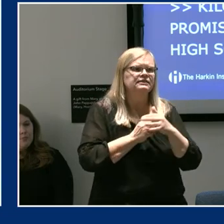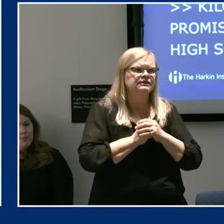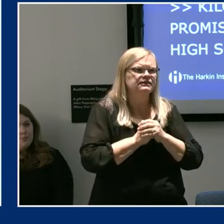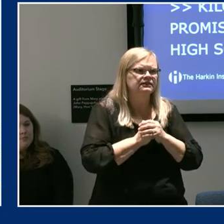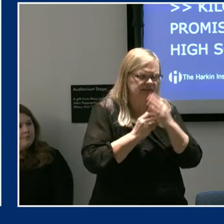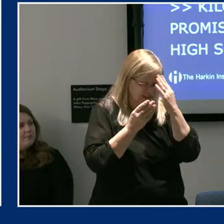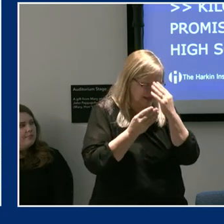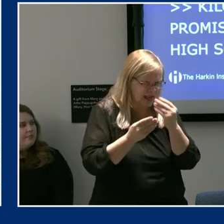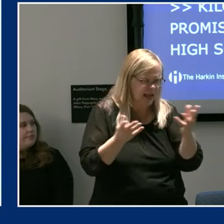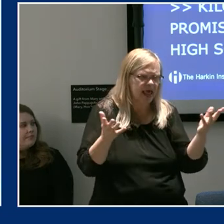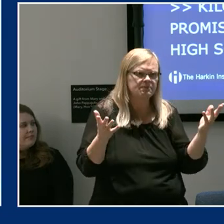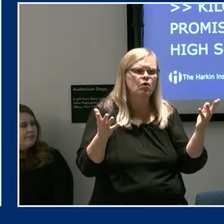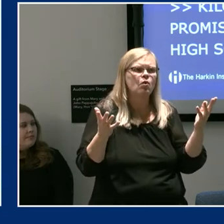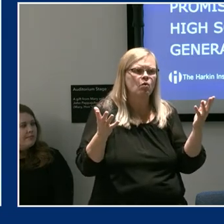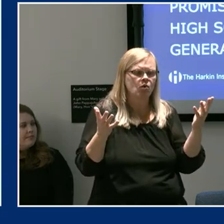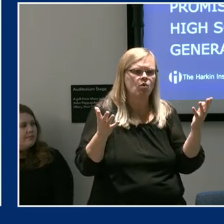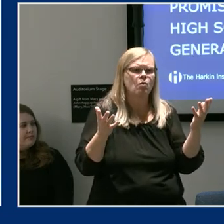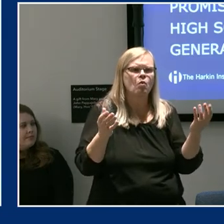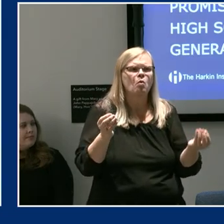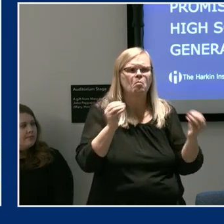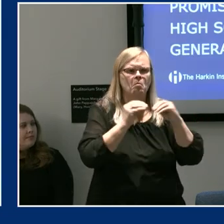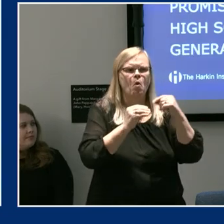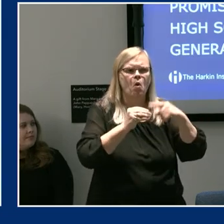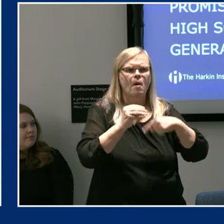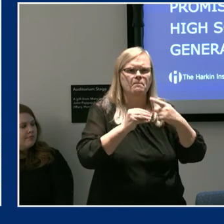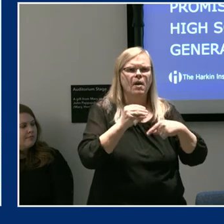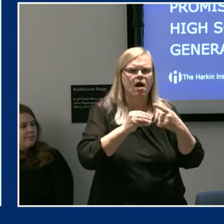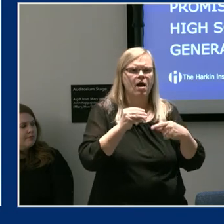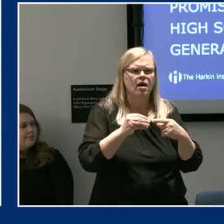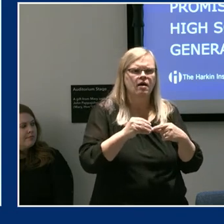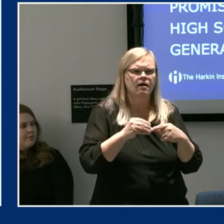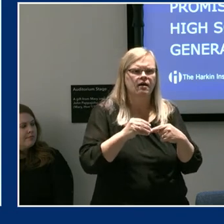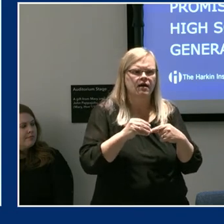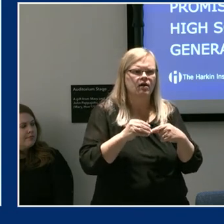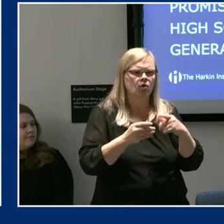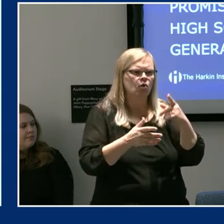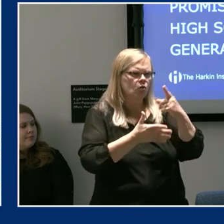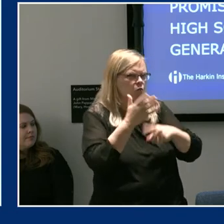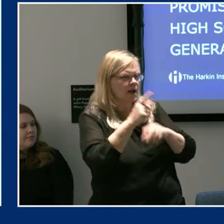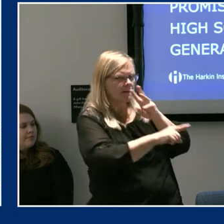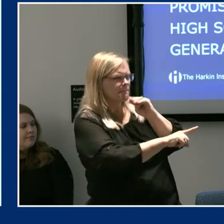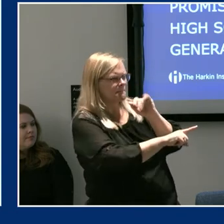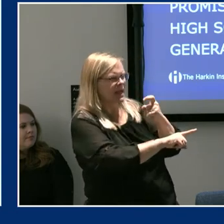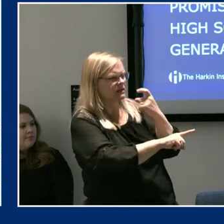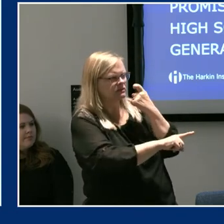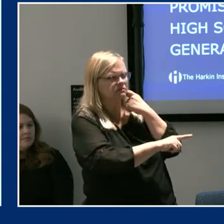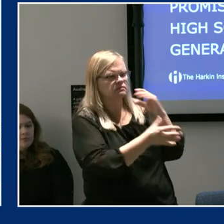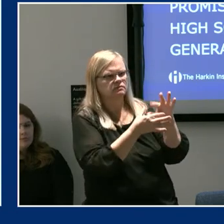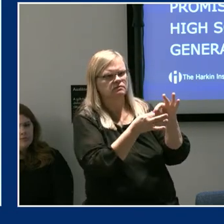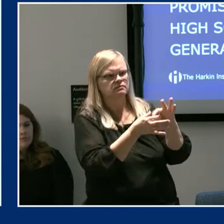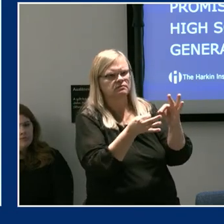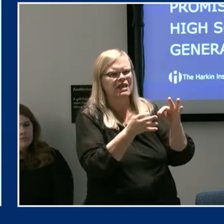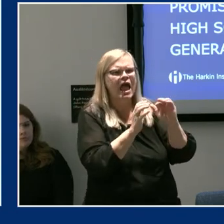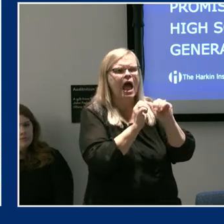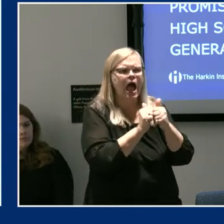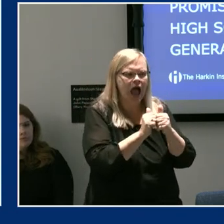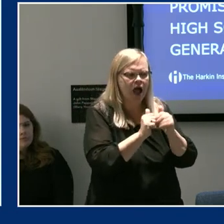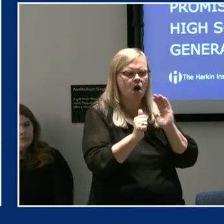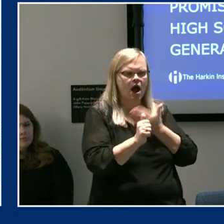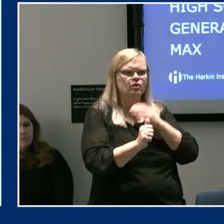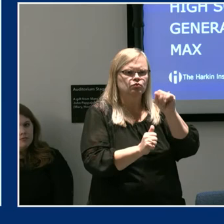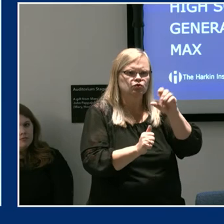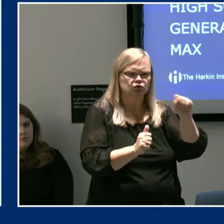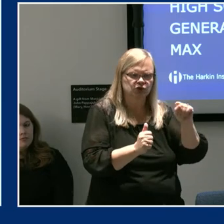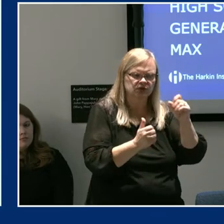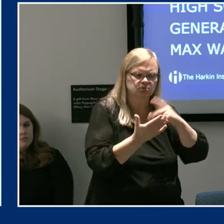to let them know more about, just as Max was saying, how the program works, how it's